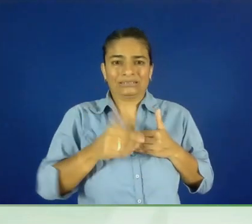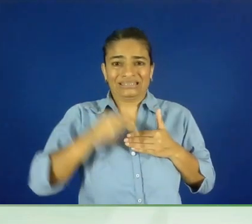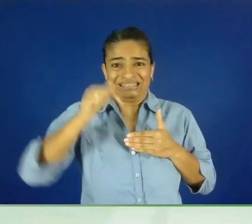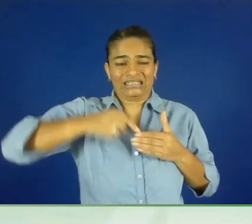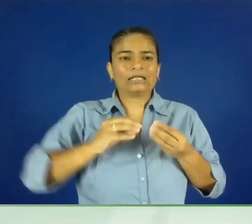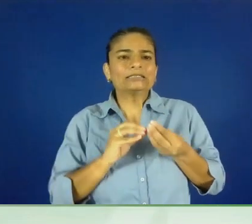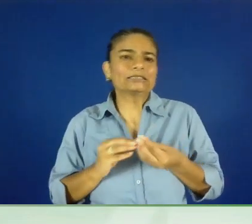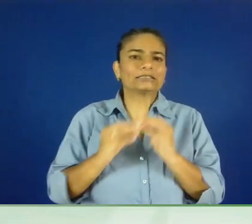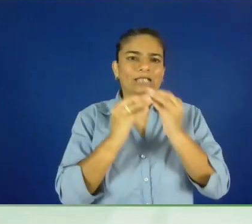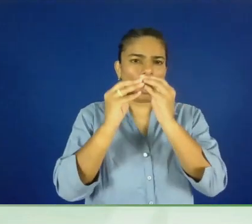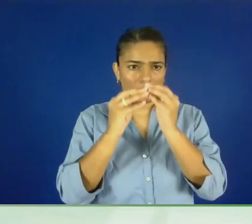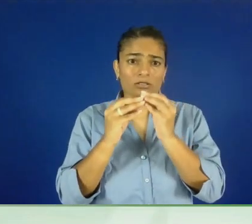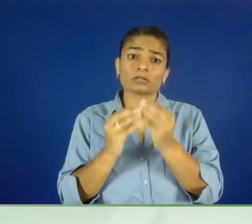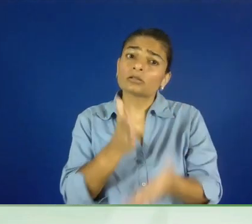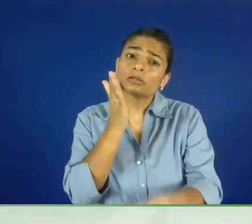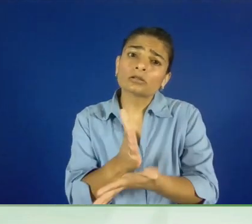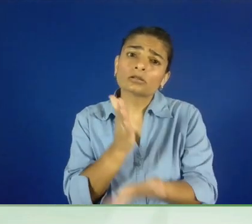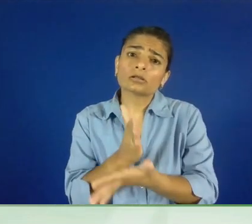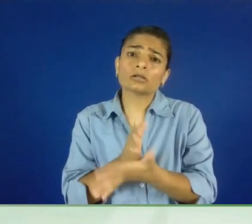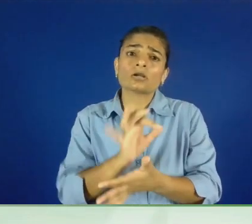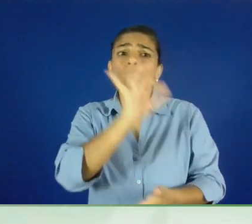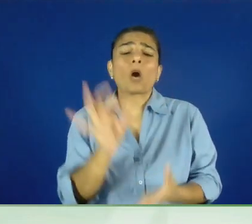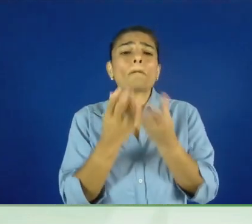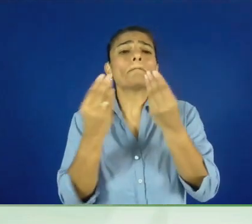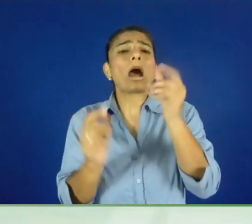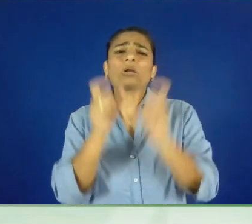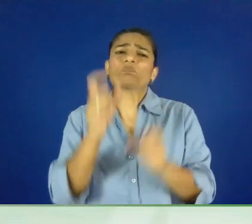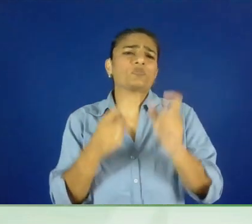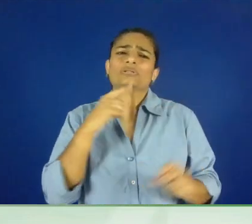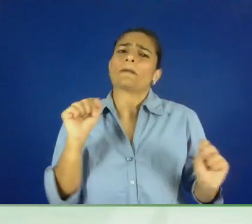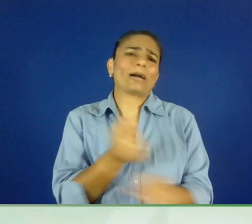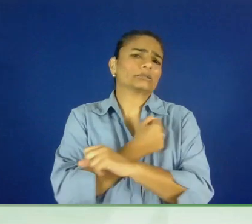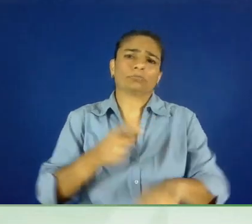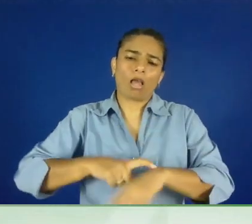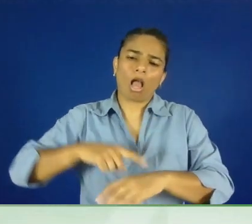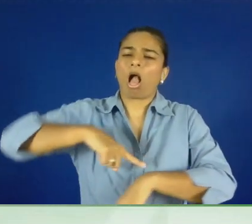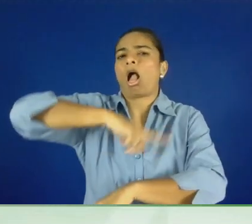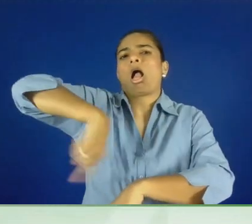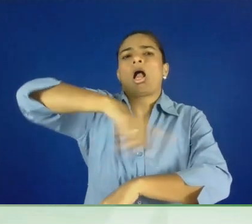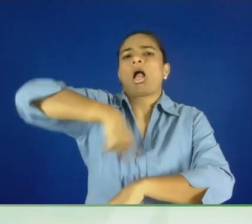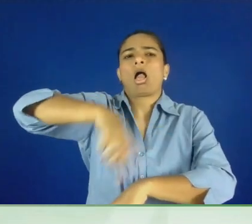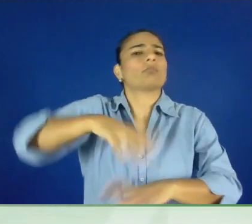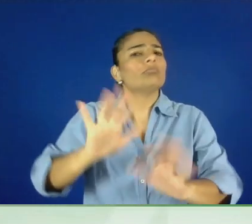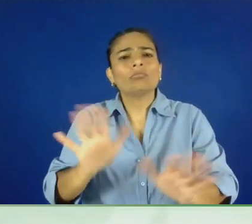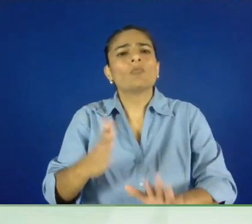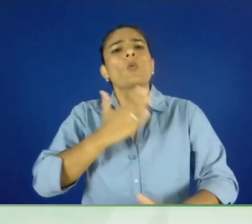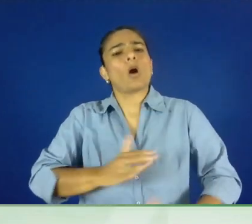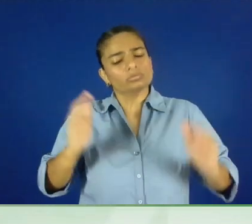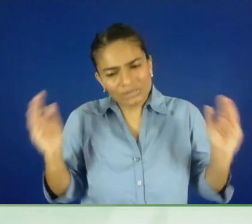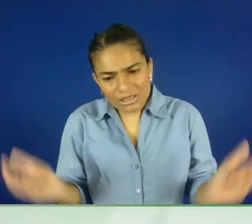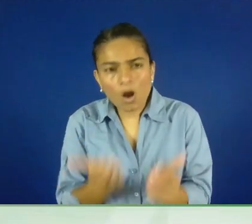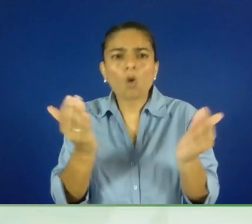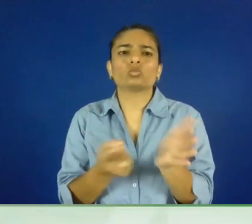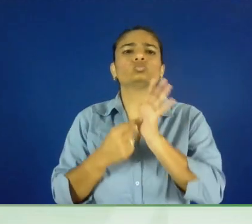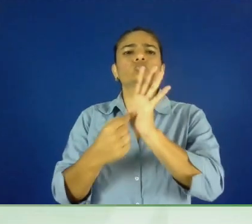But it's about encouraging them, showing them when you include person with a disability early on in your design phase, your design